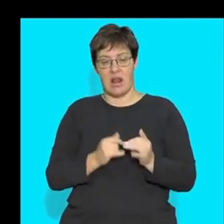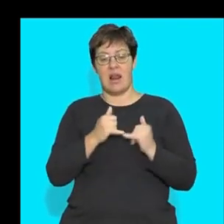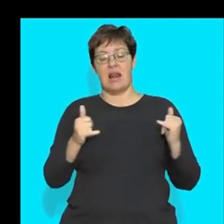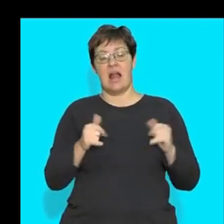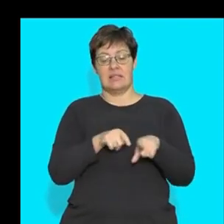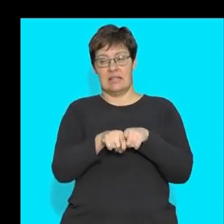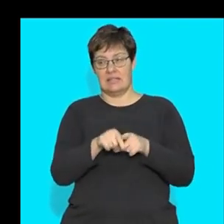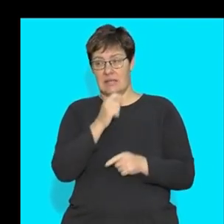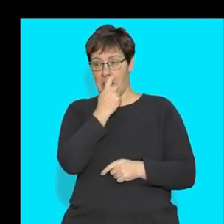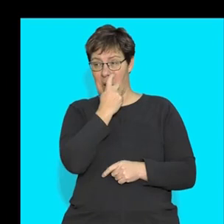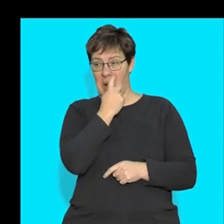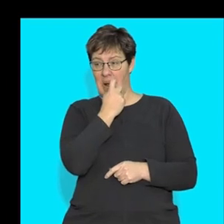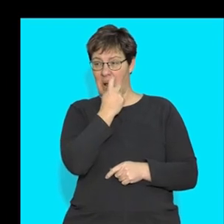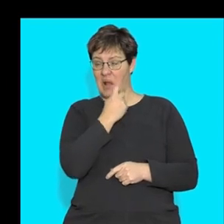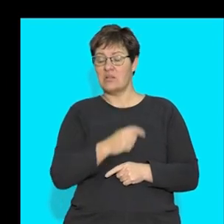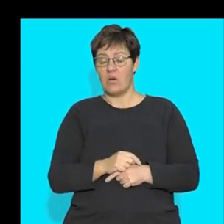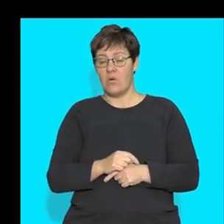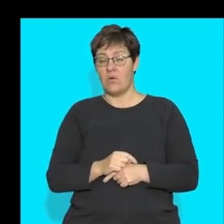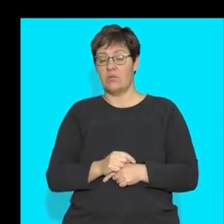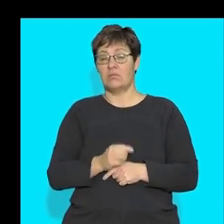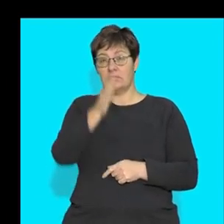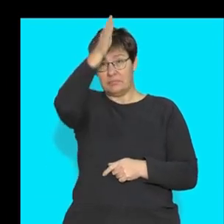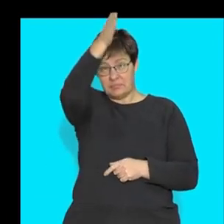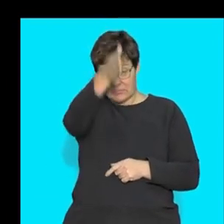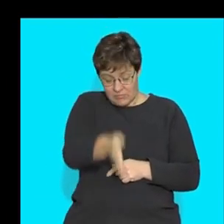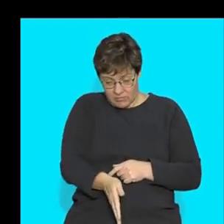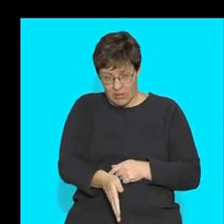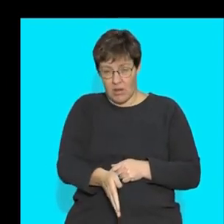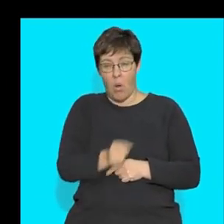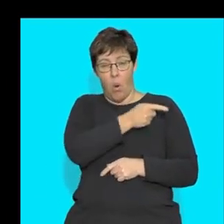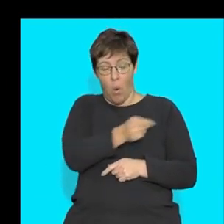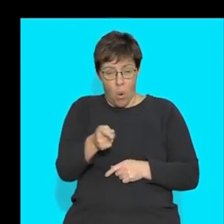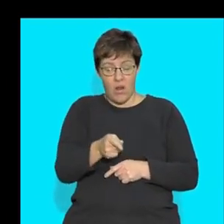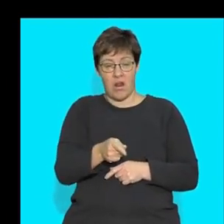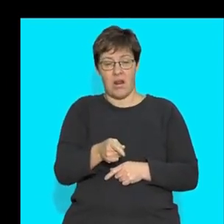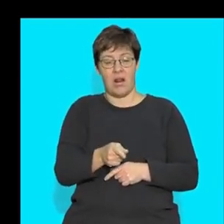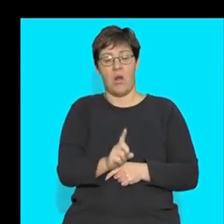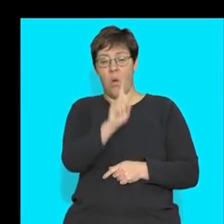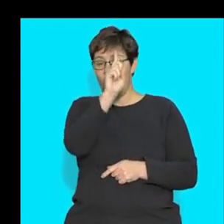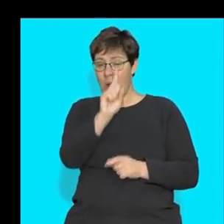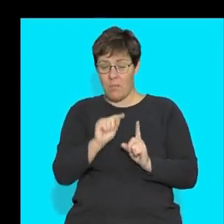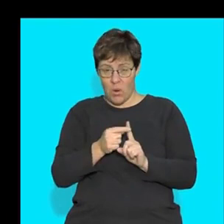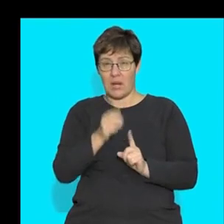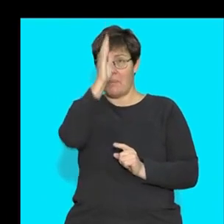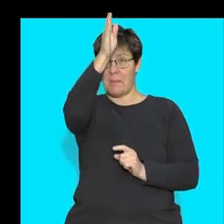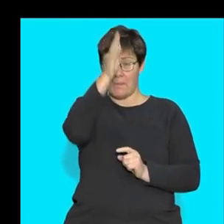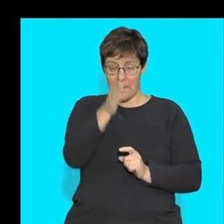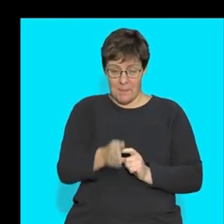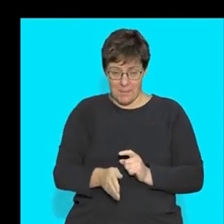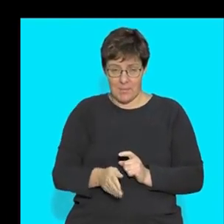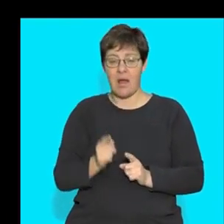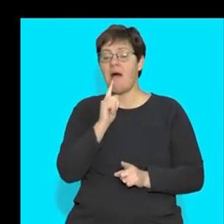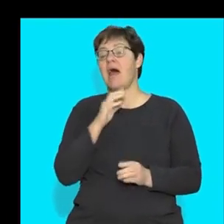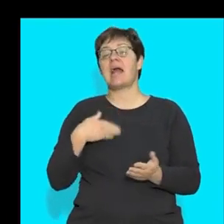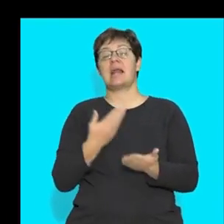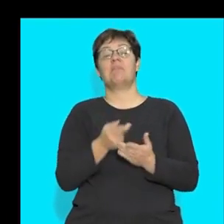meaning if a vertical line intersects the graph in all places at exactly 1 point, then